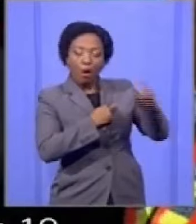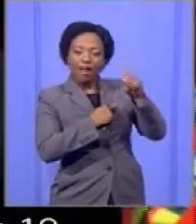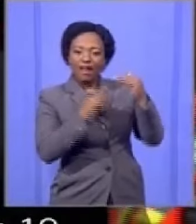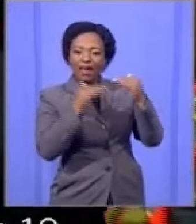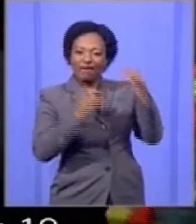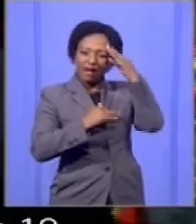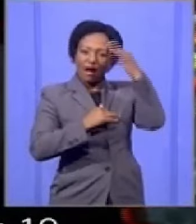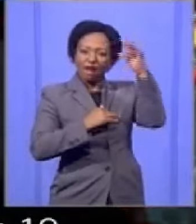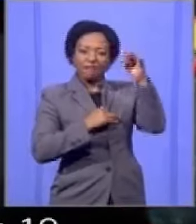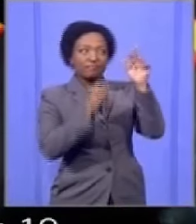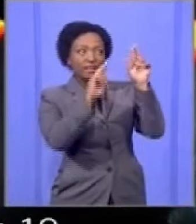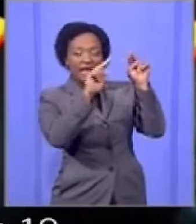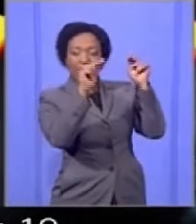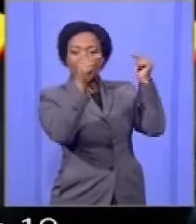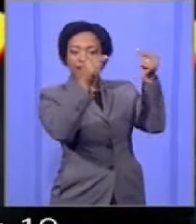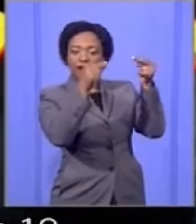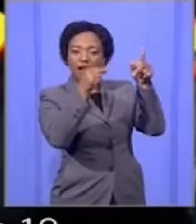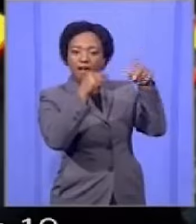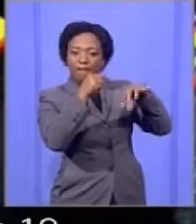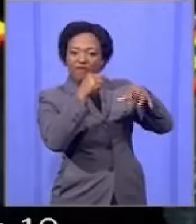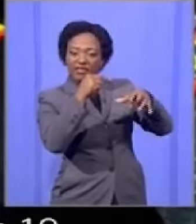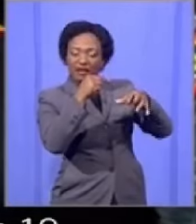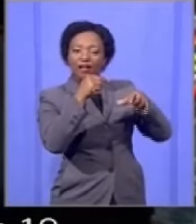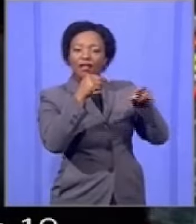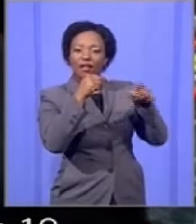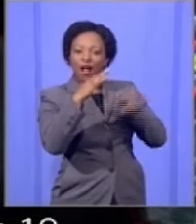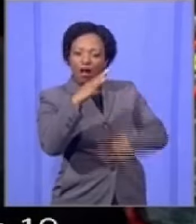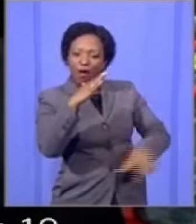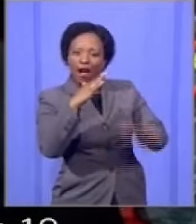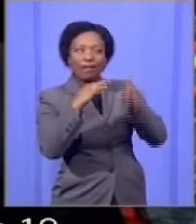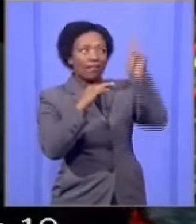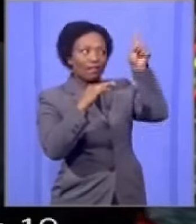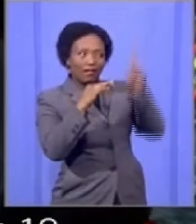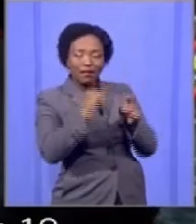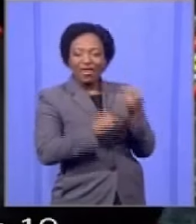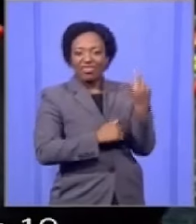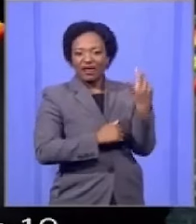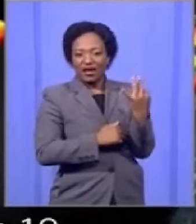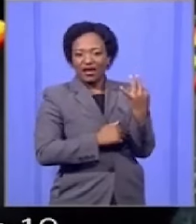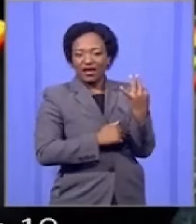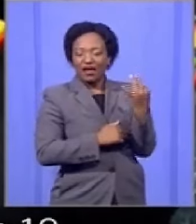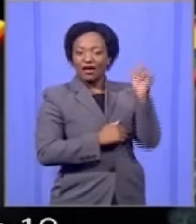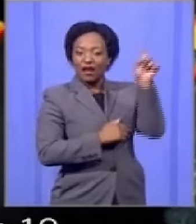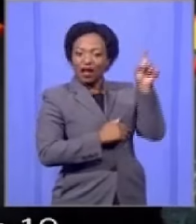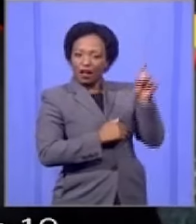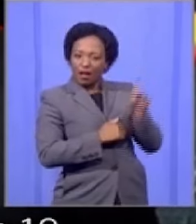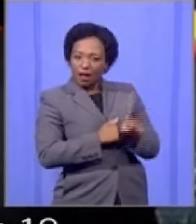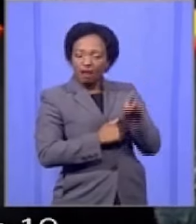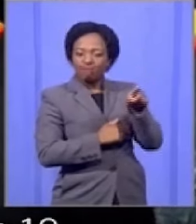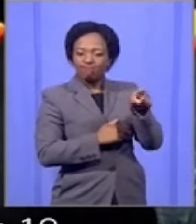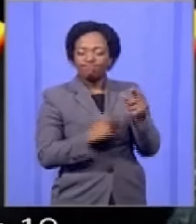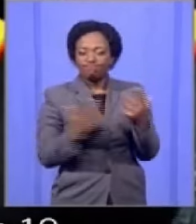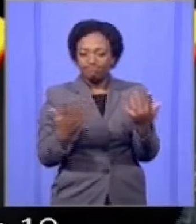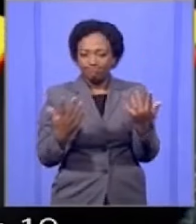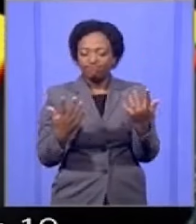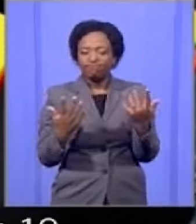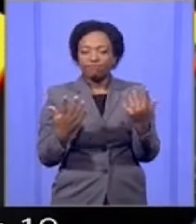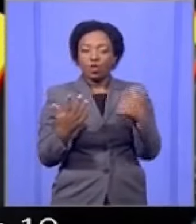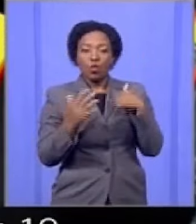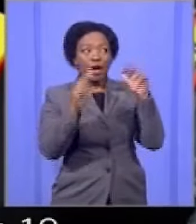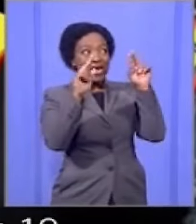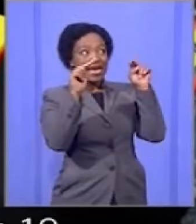remember that government is in 3 legs. That is local, that is province, and the